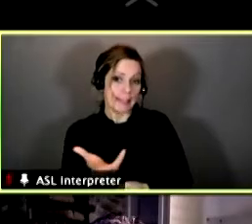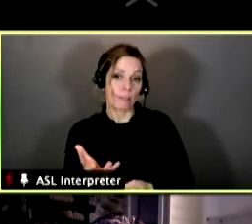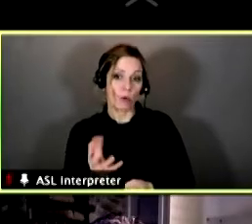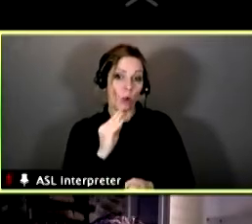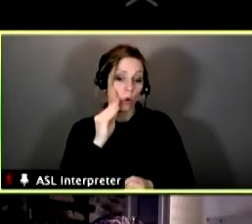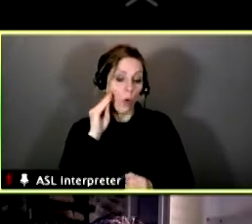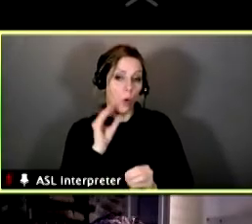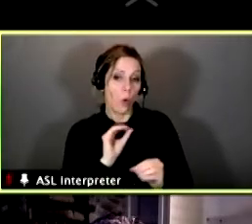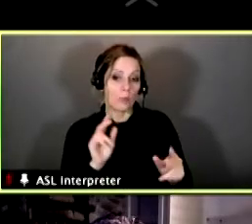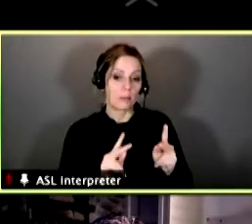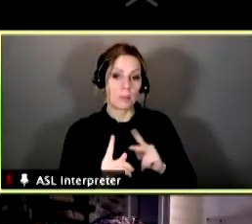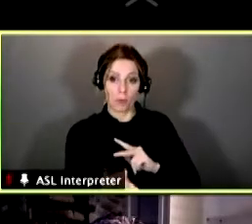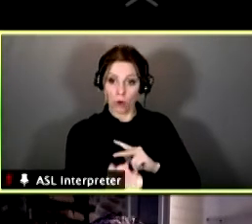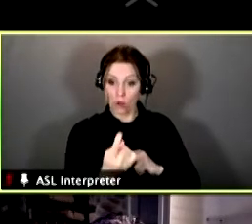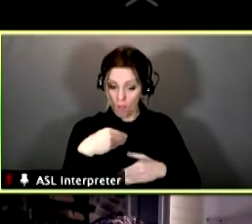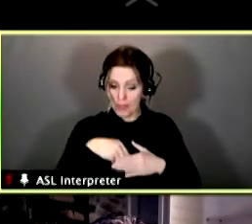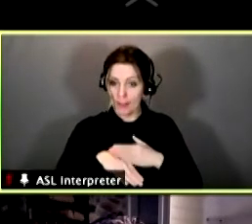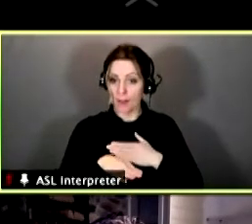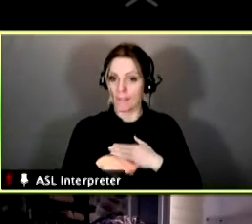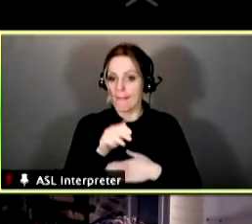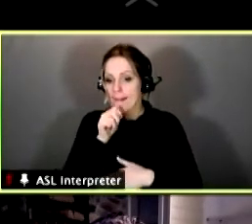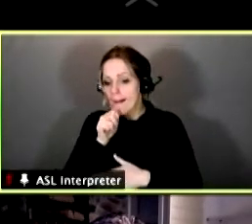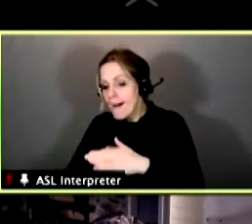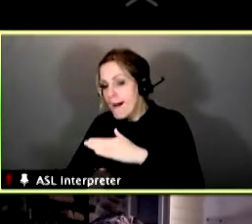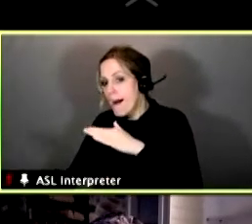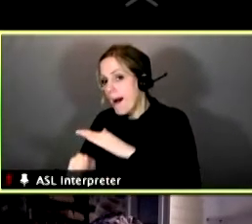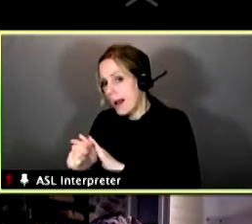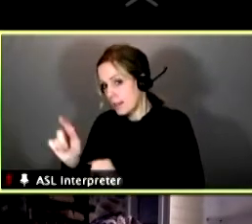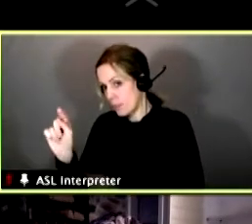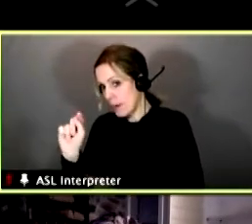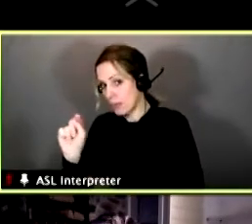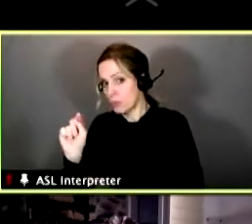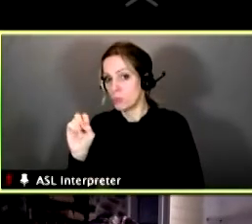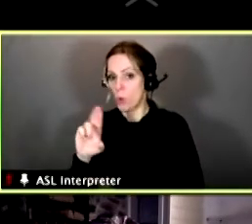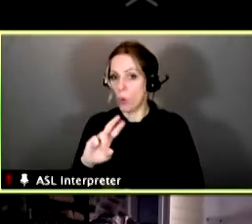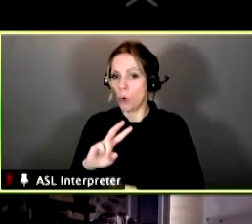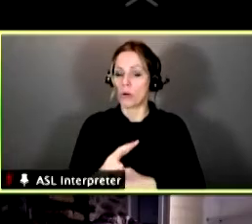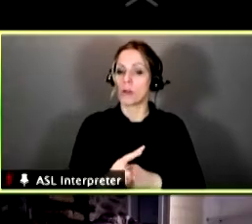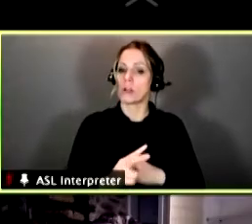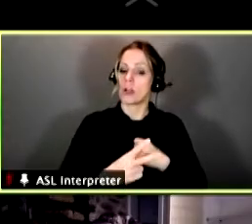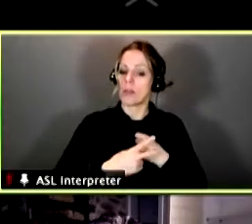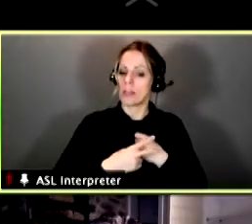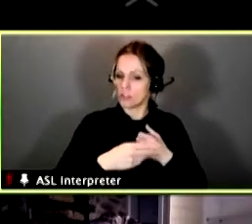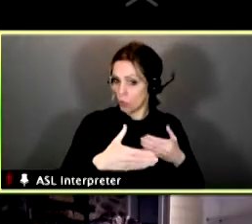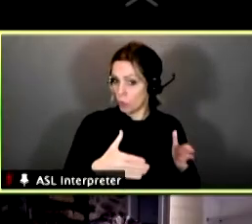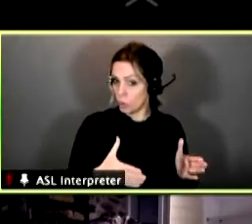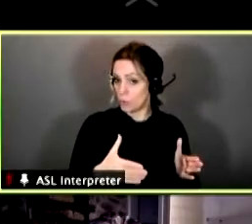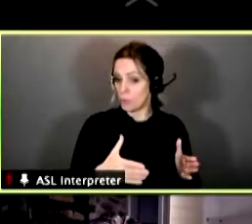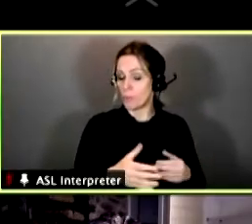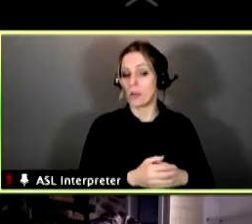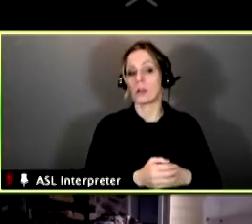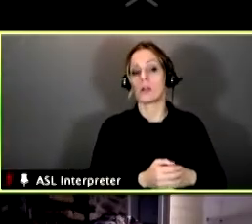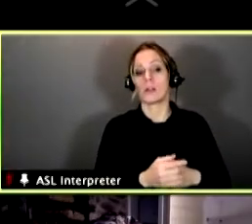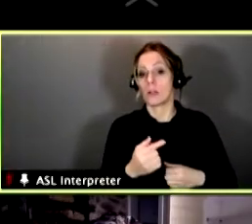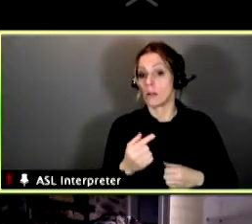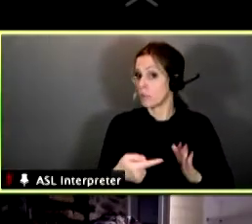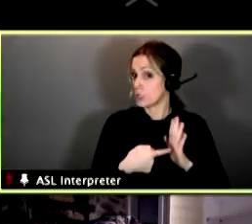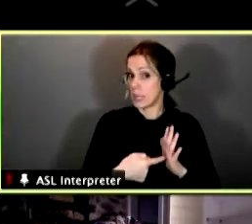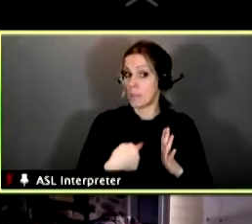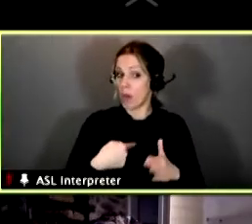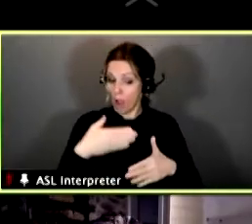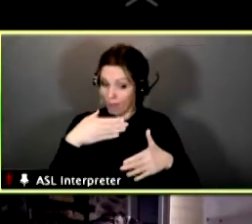in our bathrooms or our storerooms. And for instance, I've gone into the women's restroom and had to chase